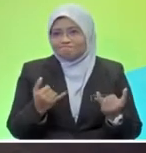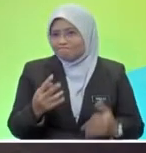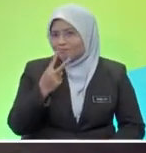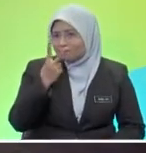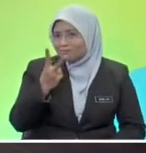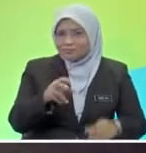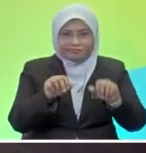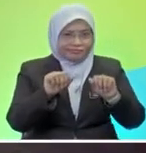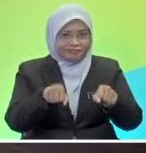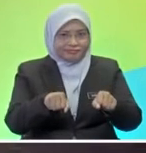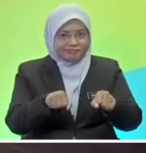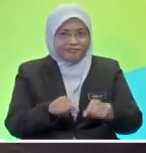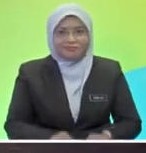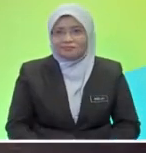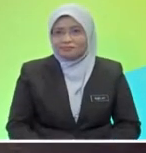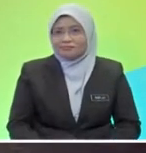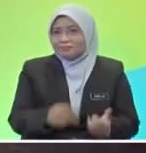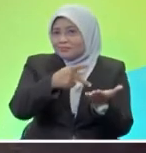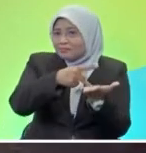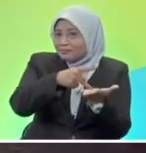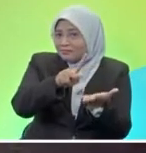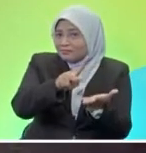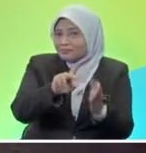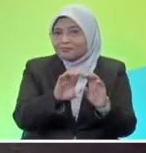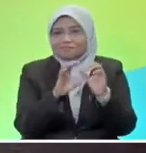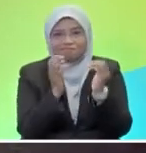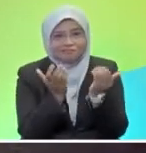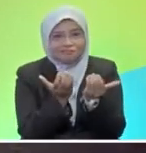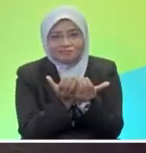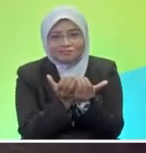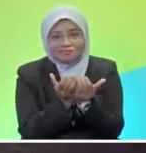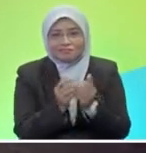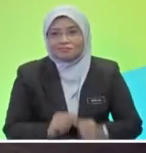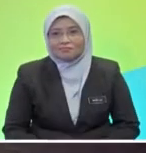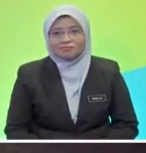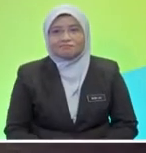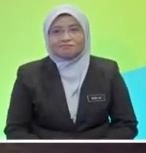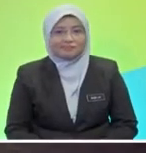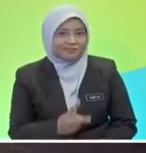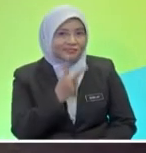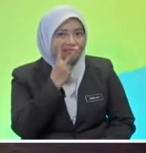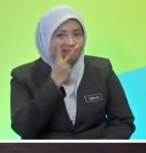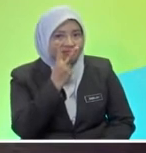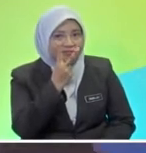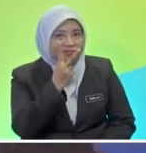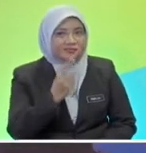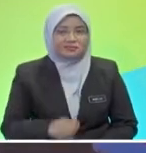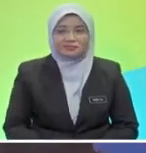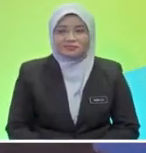Okay. Alright pupils, let's do this together. If you can kick this ball, that means I can kick this